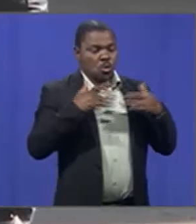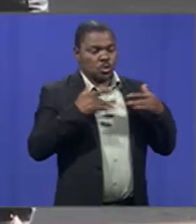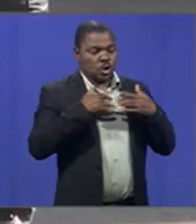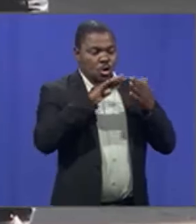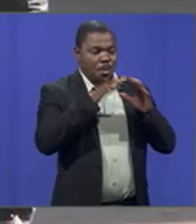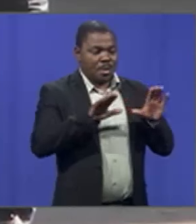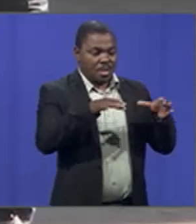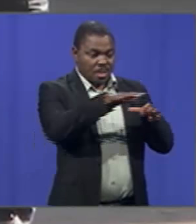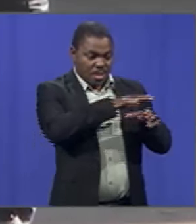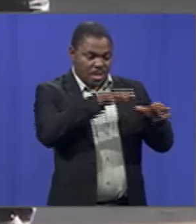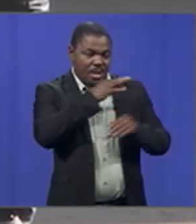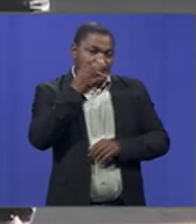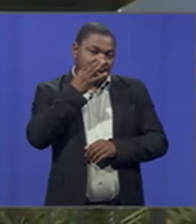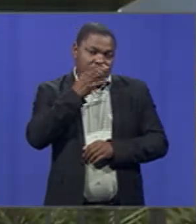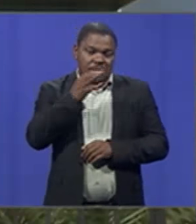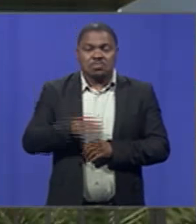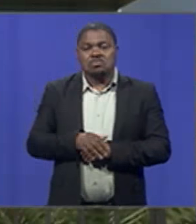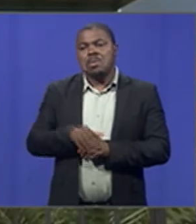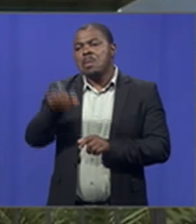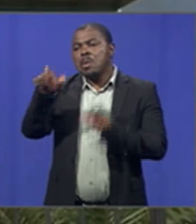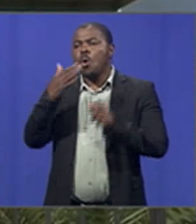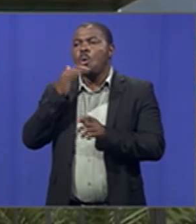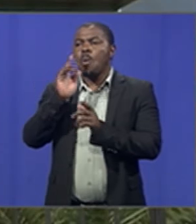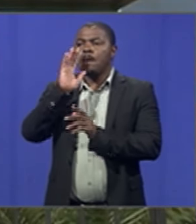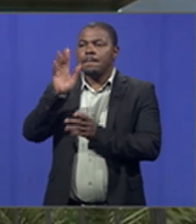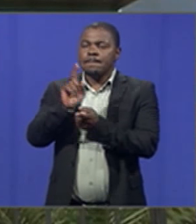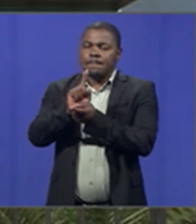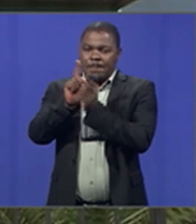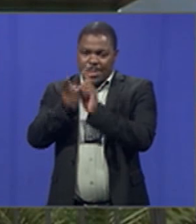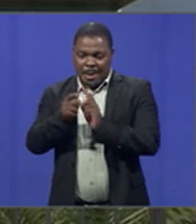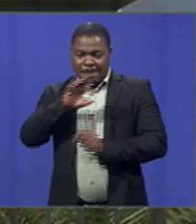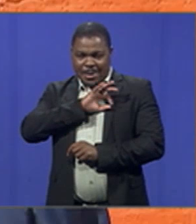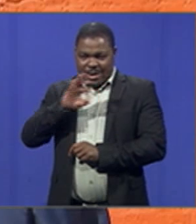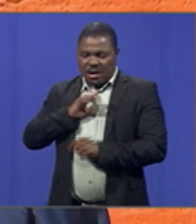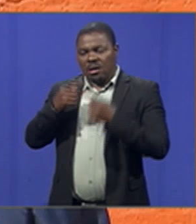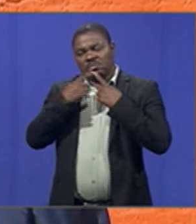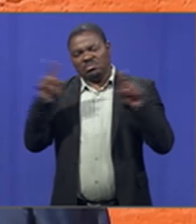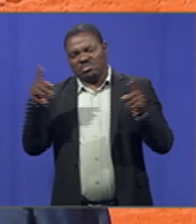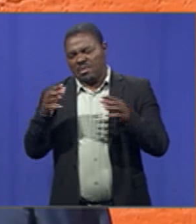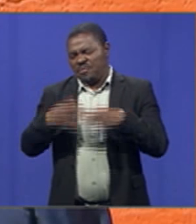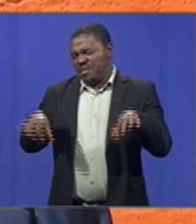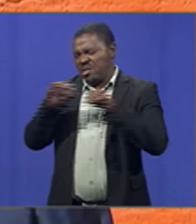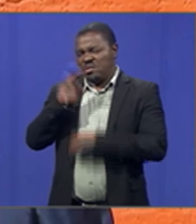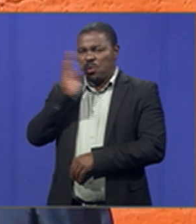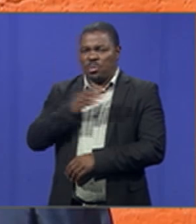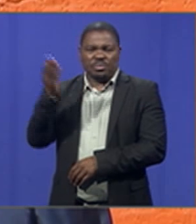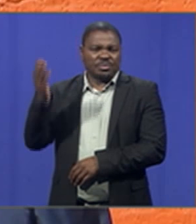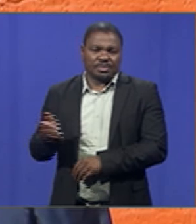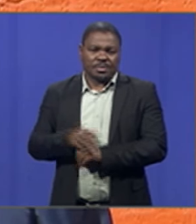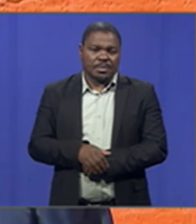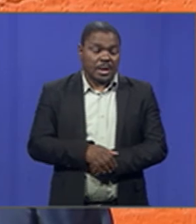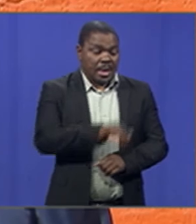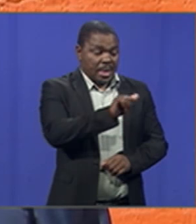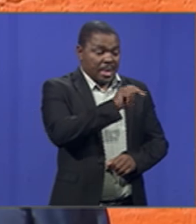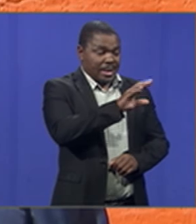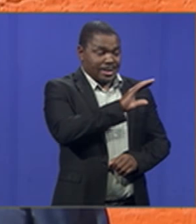Community sa re kitsiso ya bontlhopheng ba go nna boratoropo ke sengwe se se senang boleng. ANC ya bontsha gore process